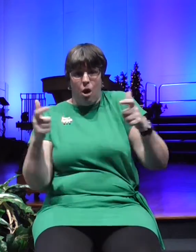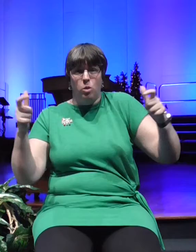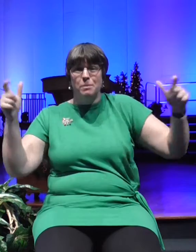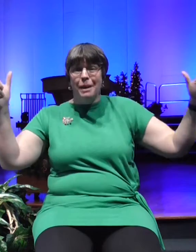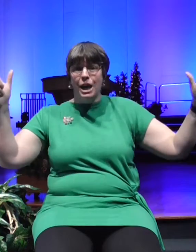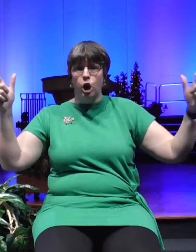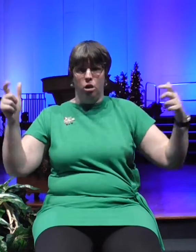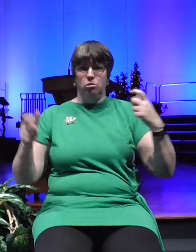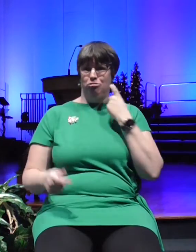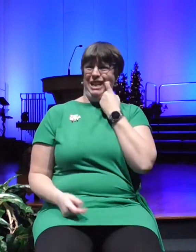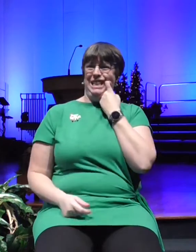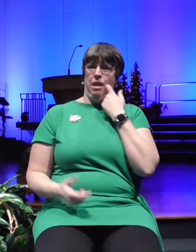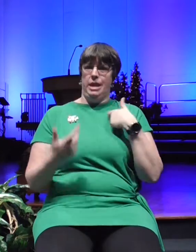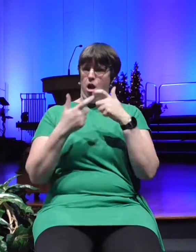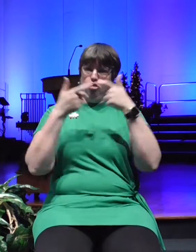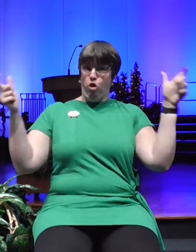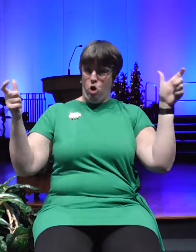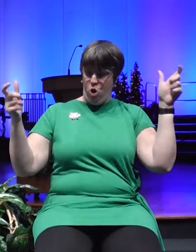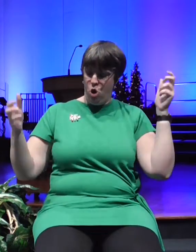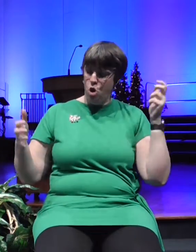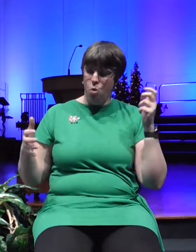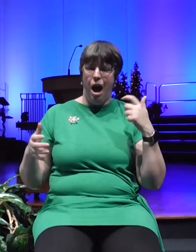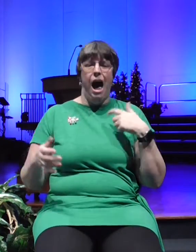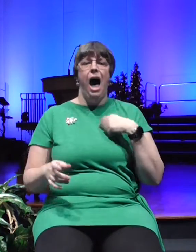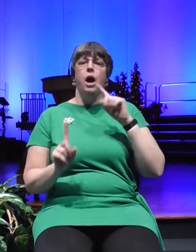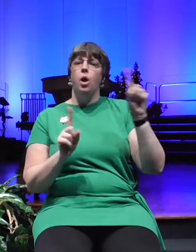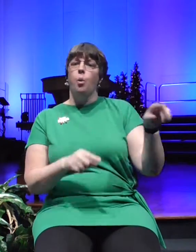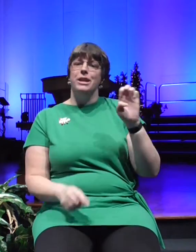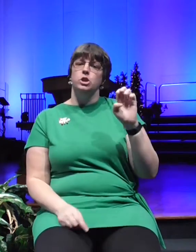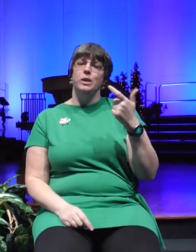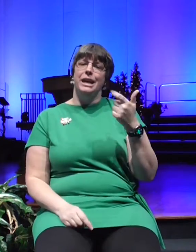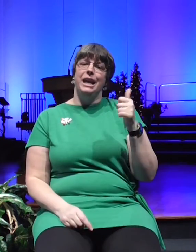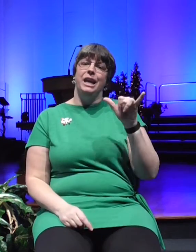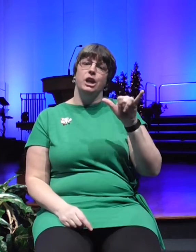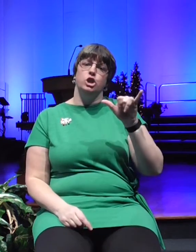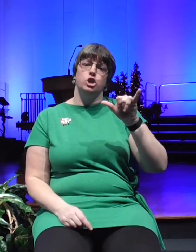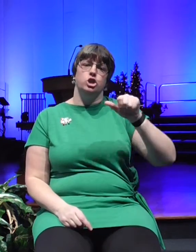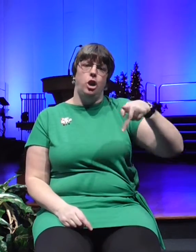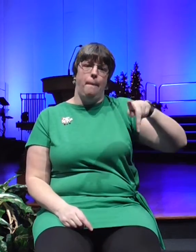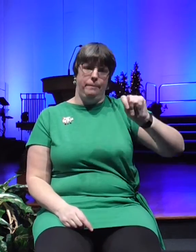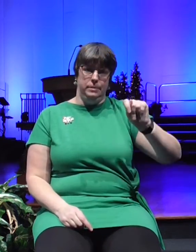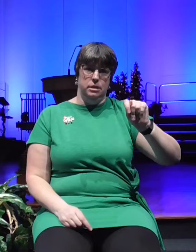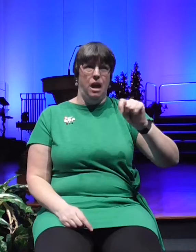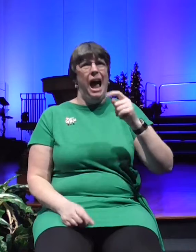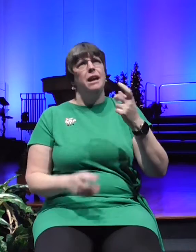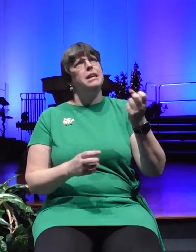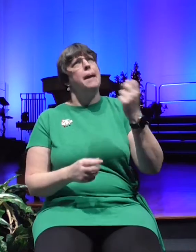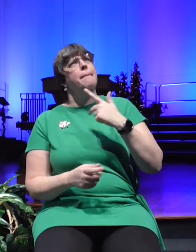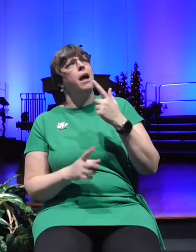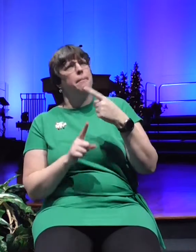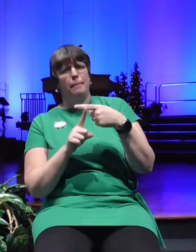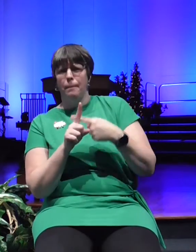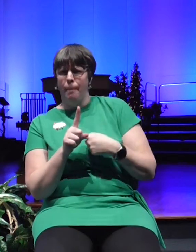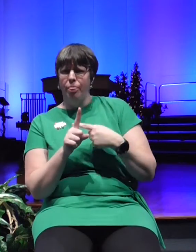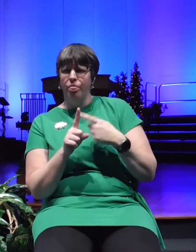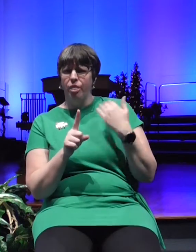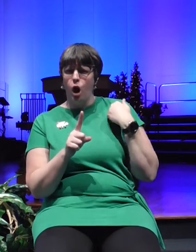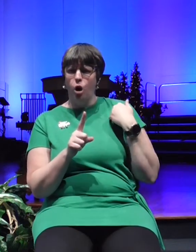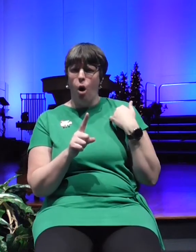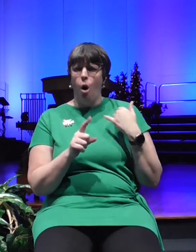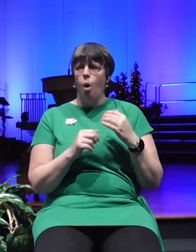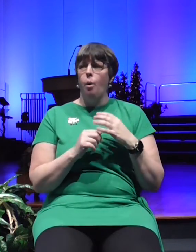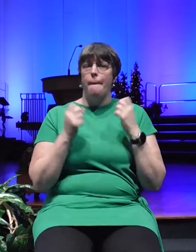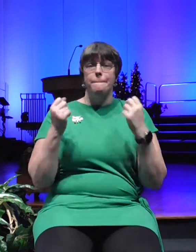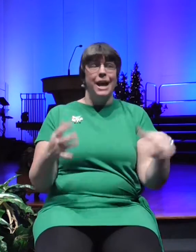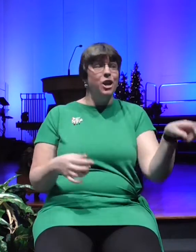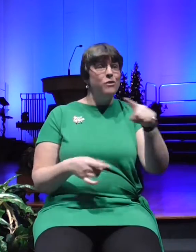recently very tremendously. I was in Egypt, and I came back just about a month, not quite a month ago now.